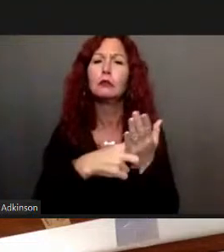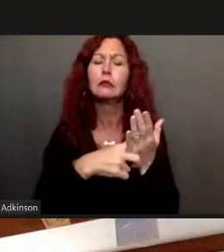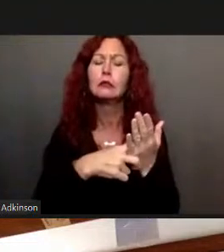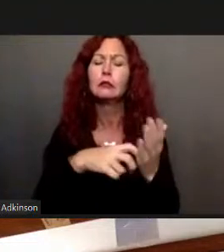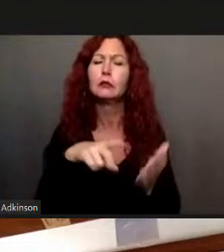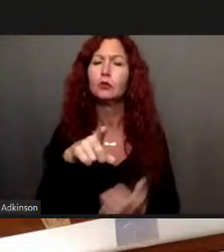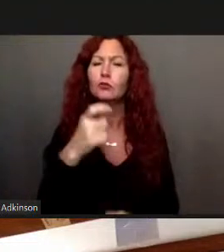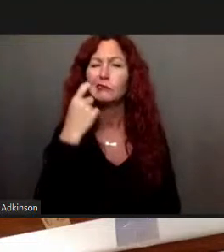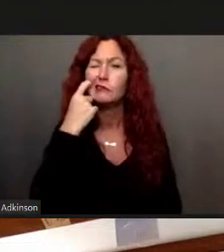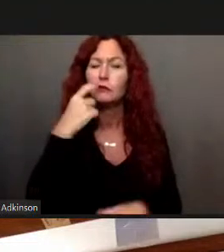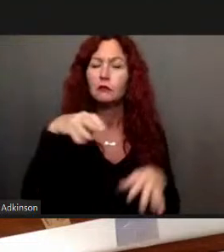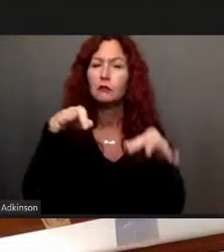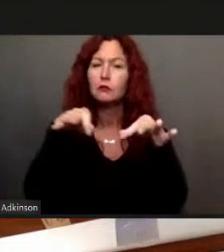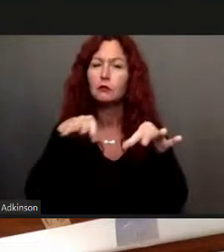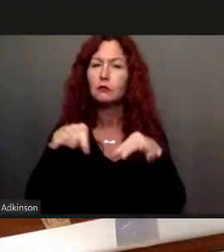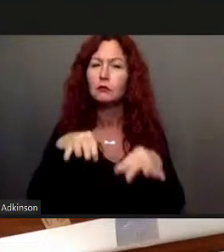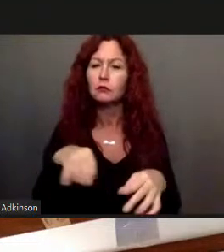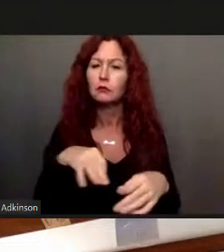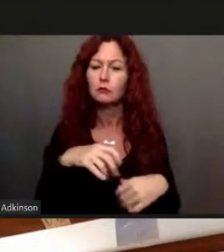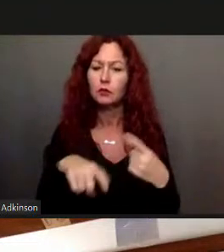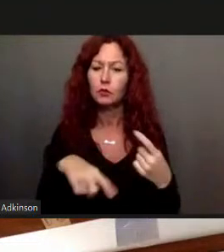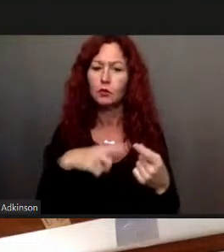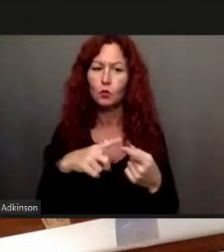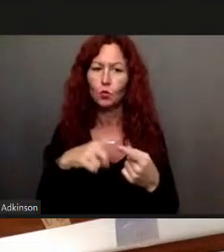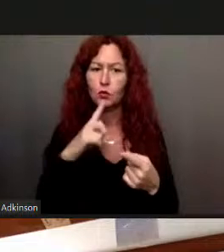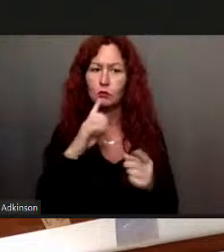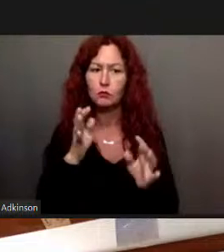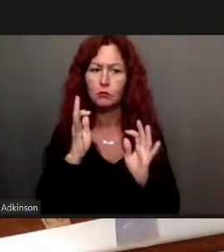wondering what point you'd make that decision, since it